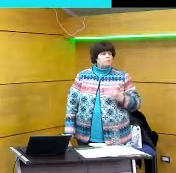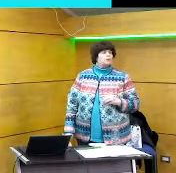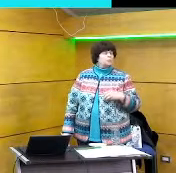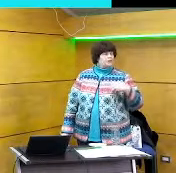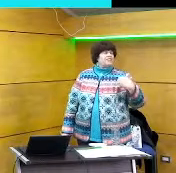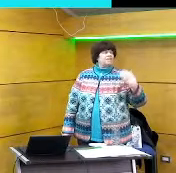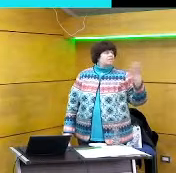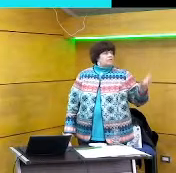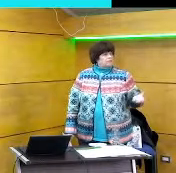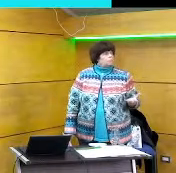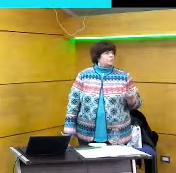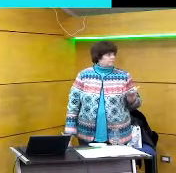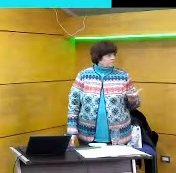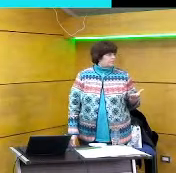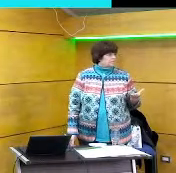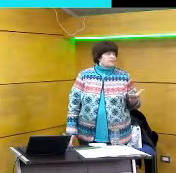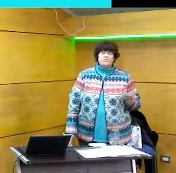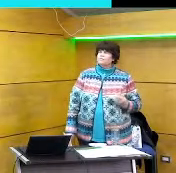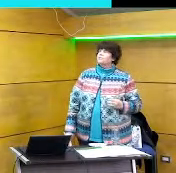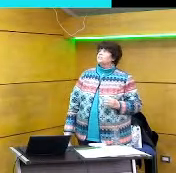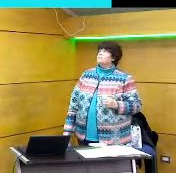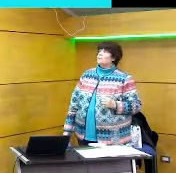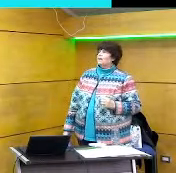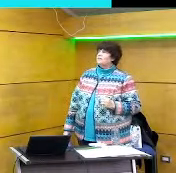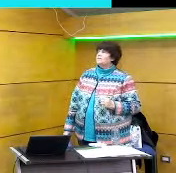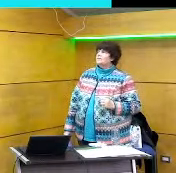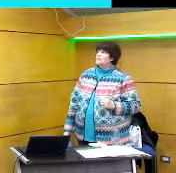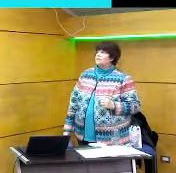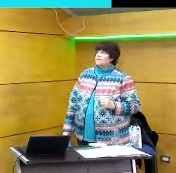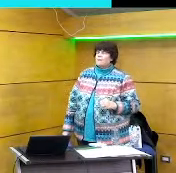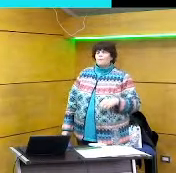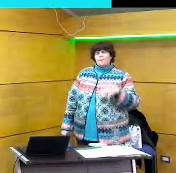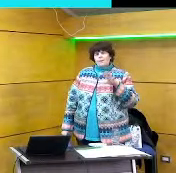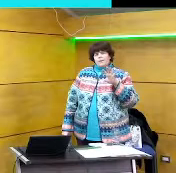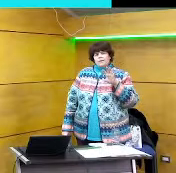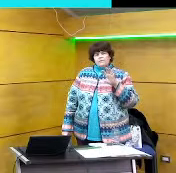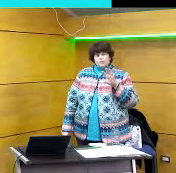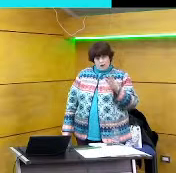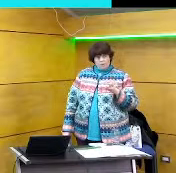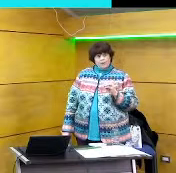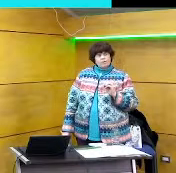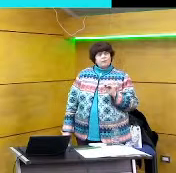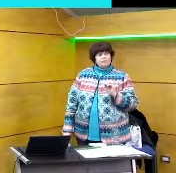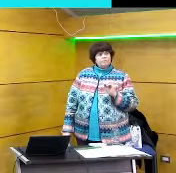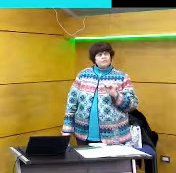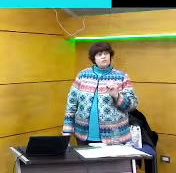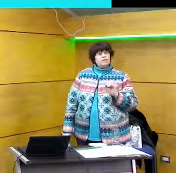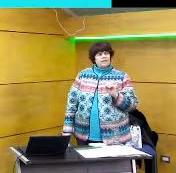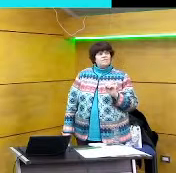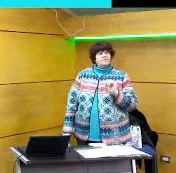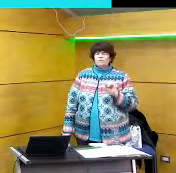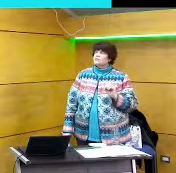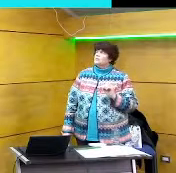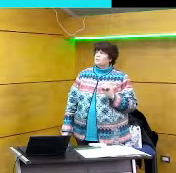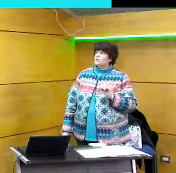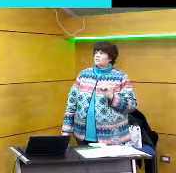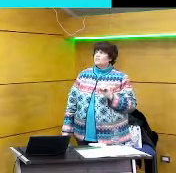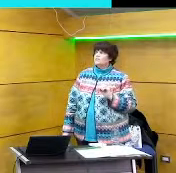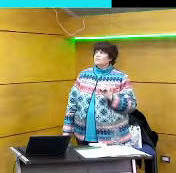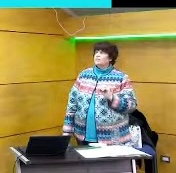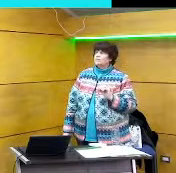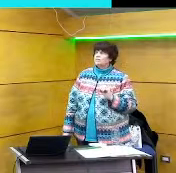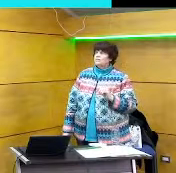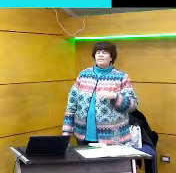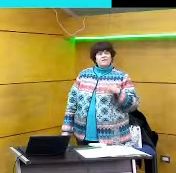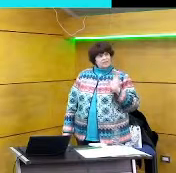each time you're reading with something different in mind. Talk about visualizing those